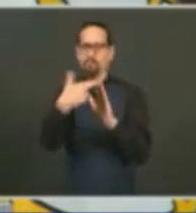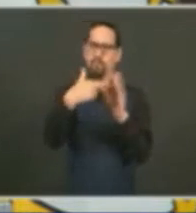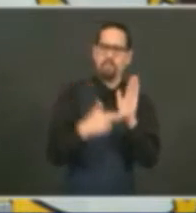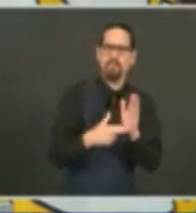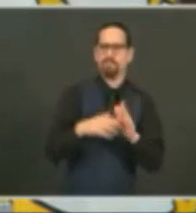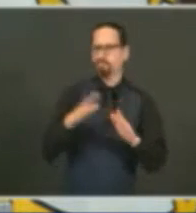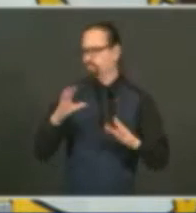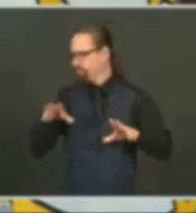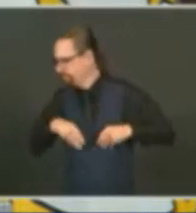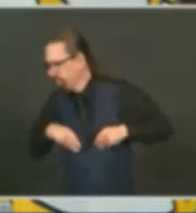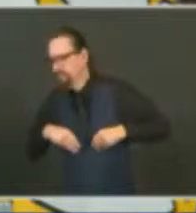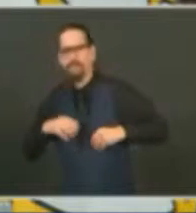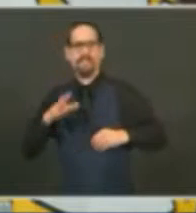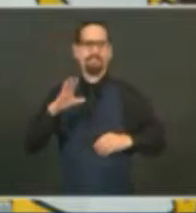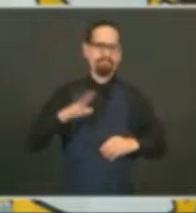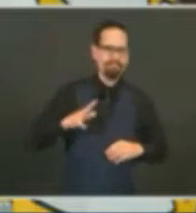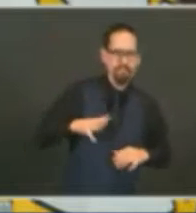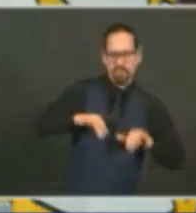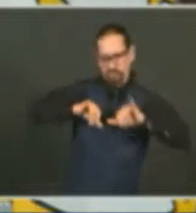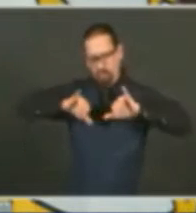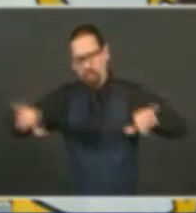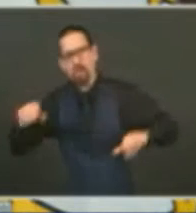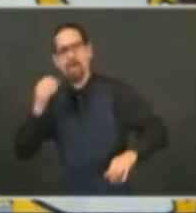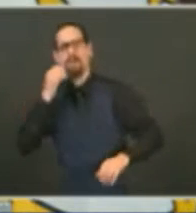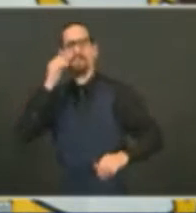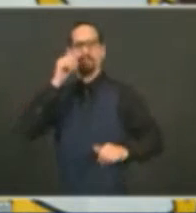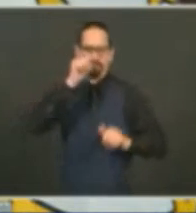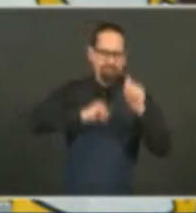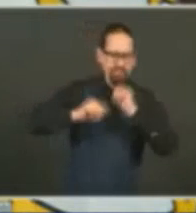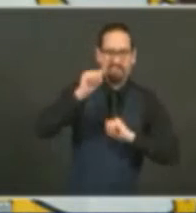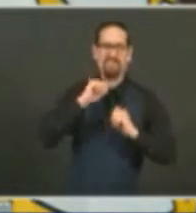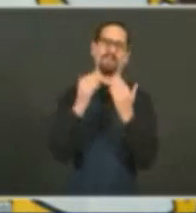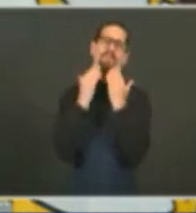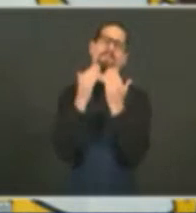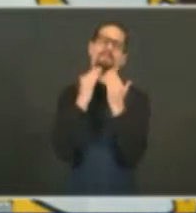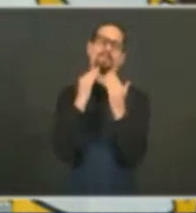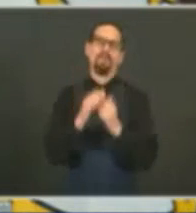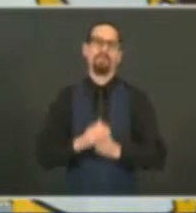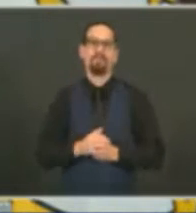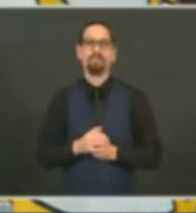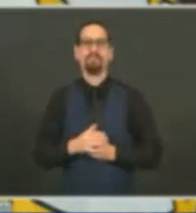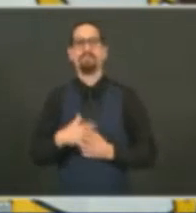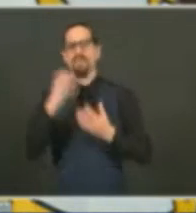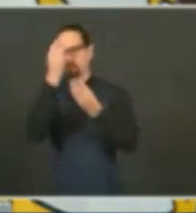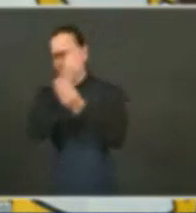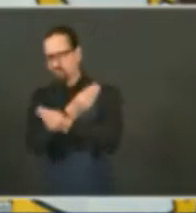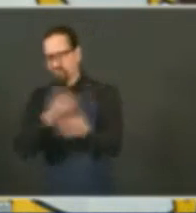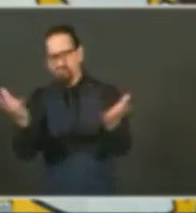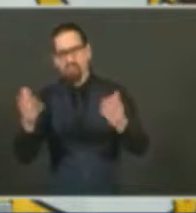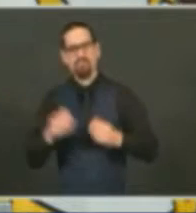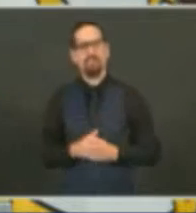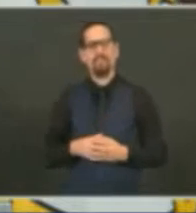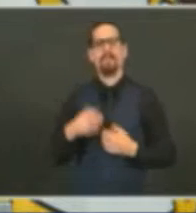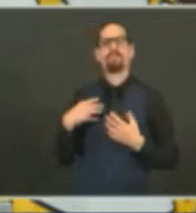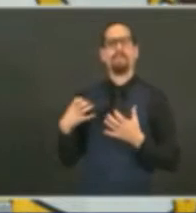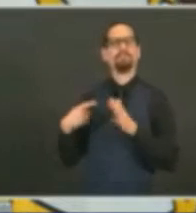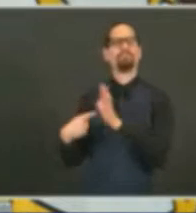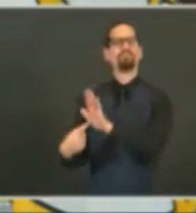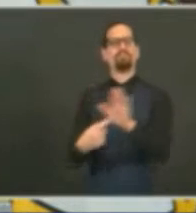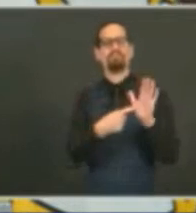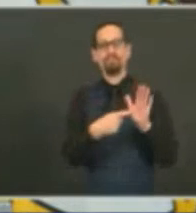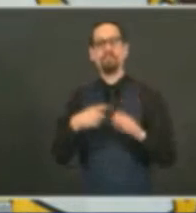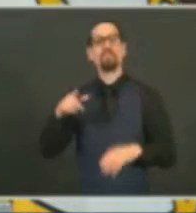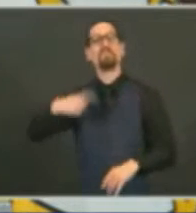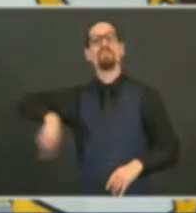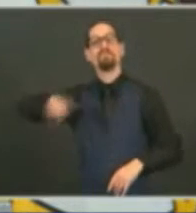There's some good news, though, which is that the early data suggests people are following the rules. So over the